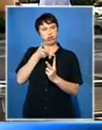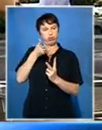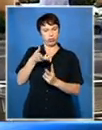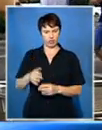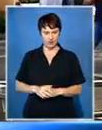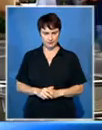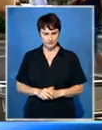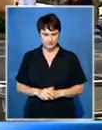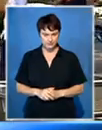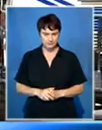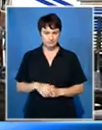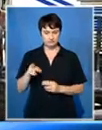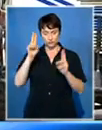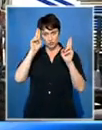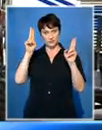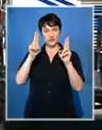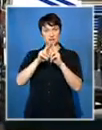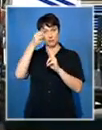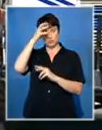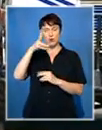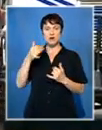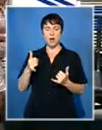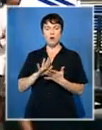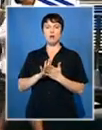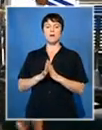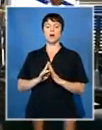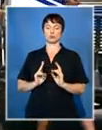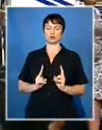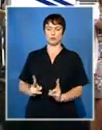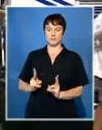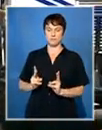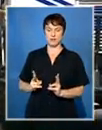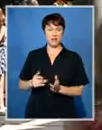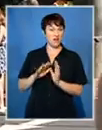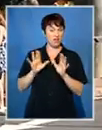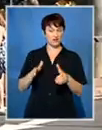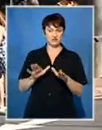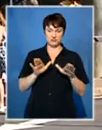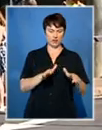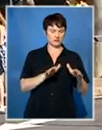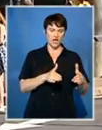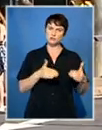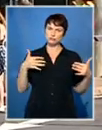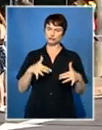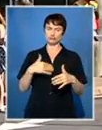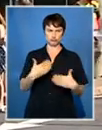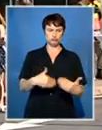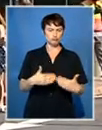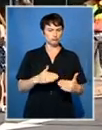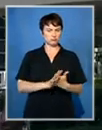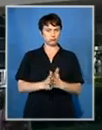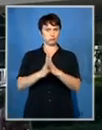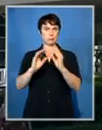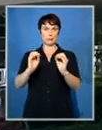A sense of normalcy at the University of Pretoria. Classes resumed without disruption.